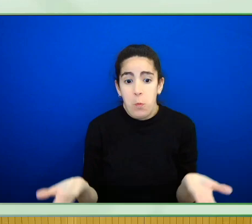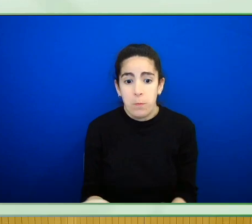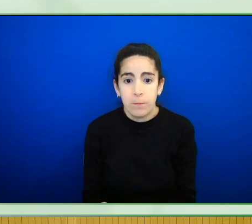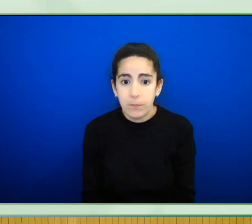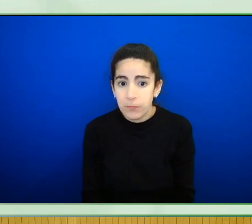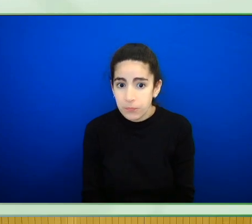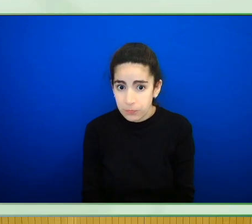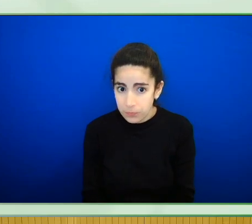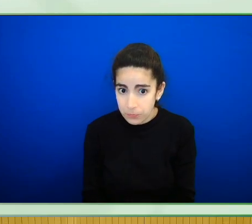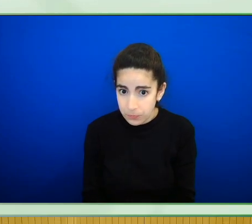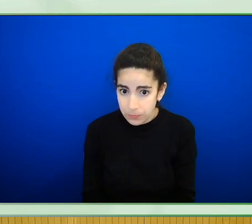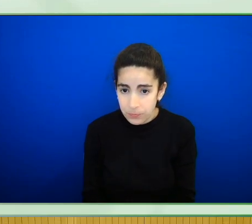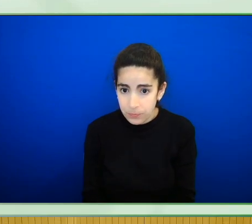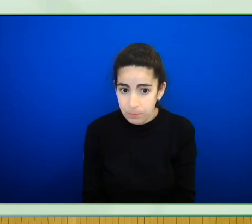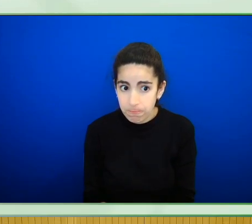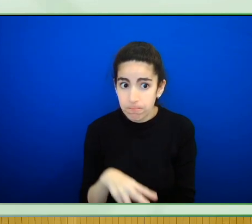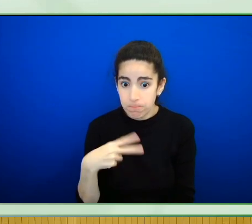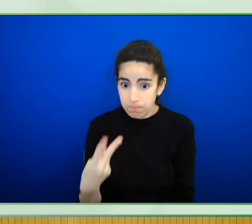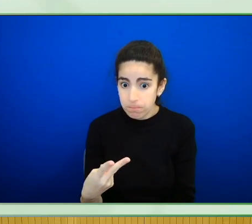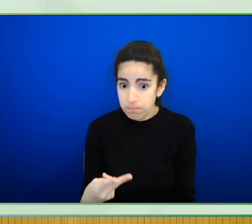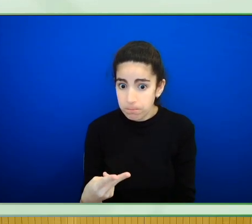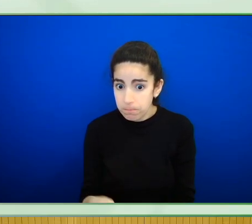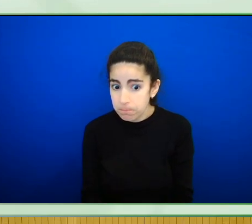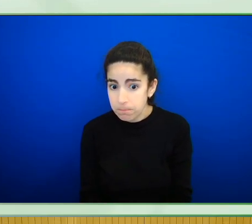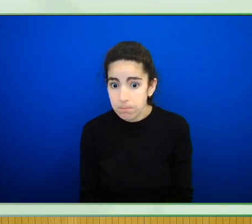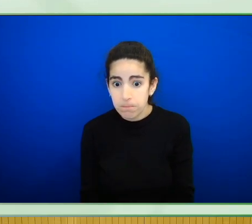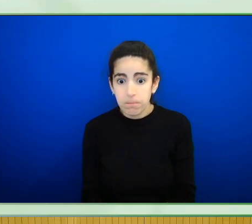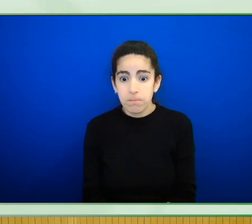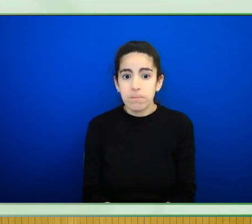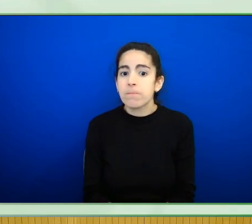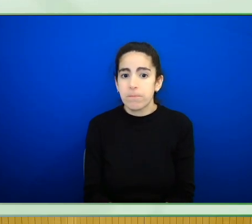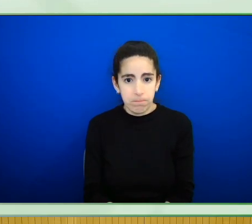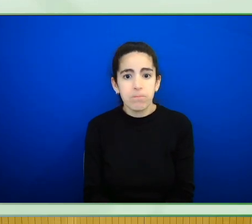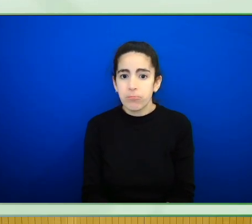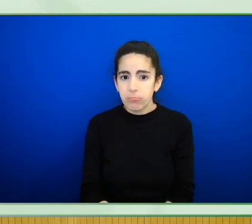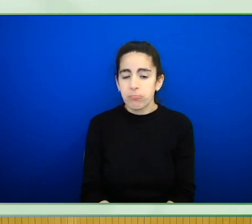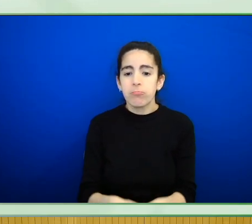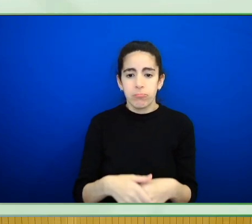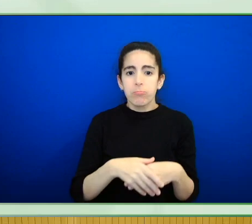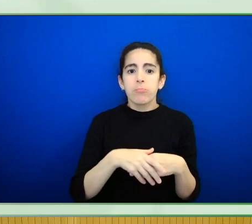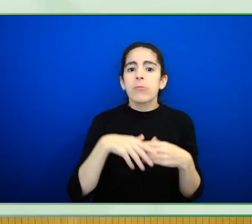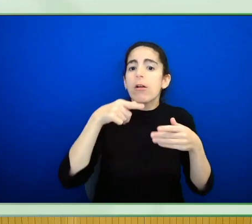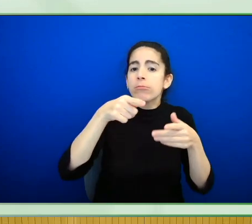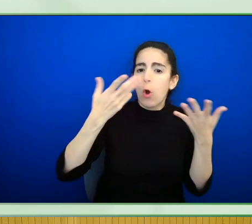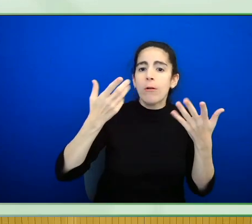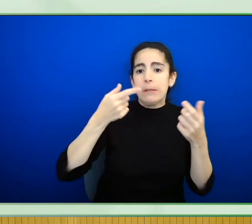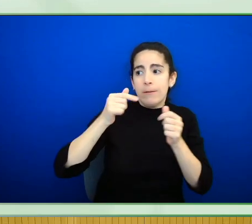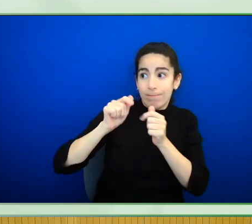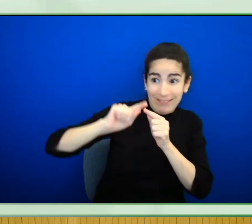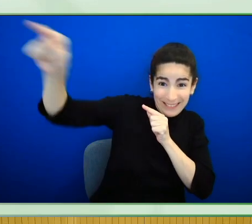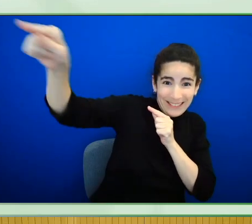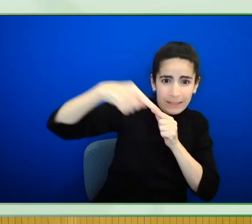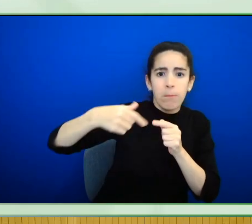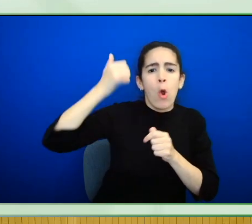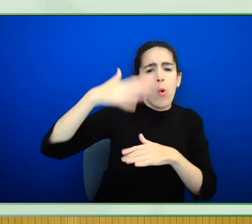professional training. We work across hearing aid brands. We don't work with any specific brand. We include remote